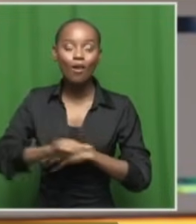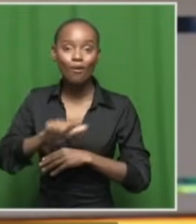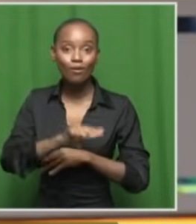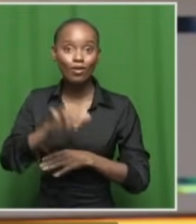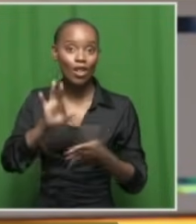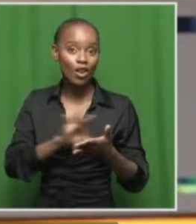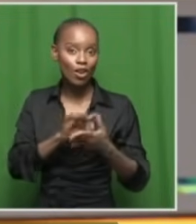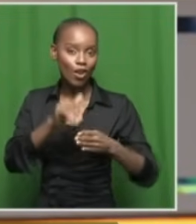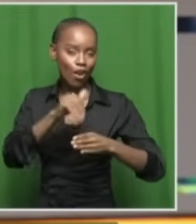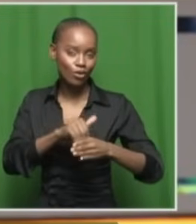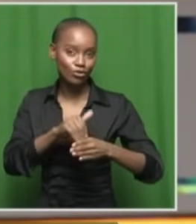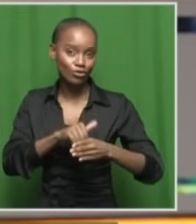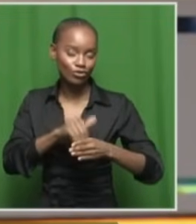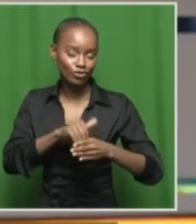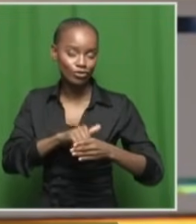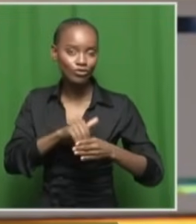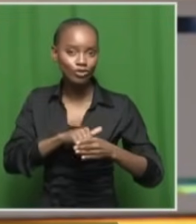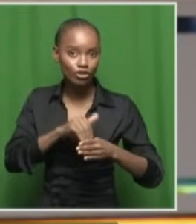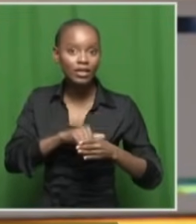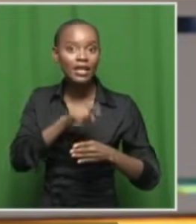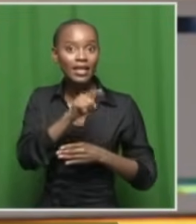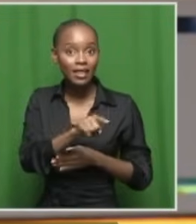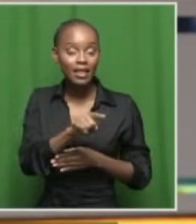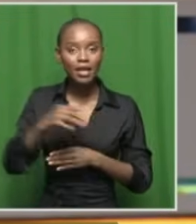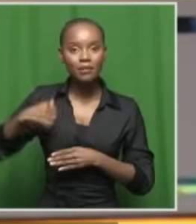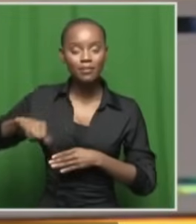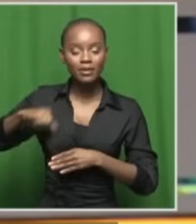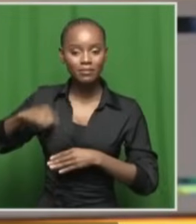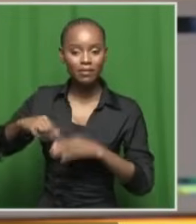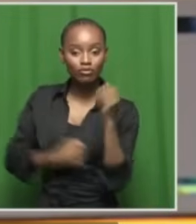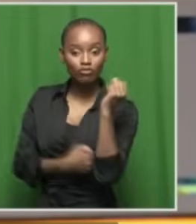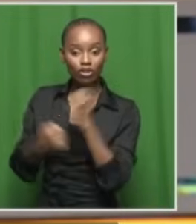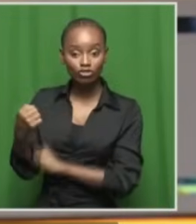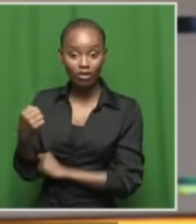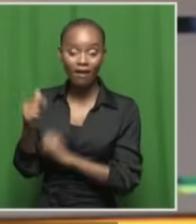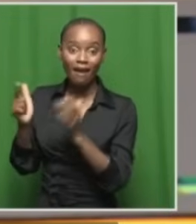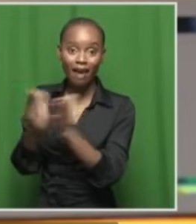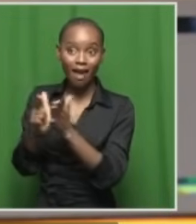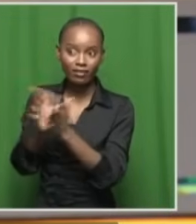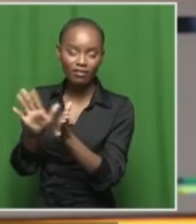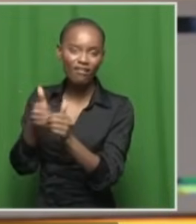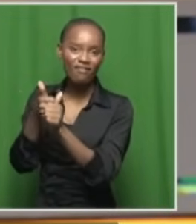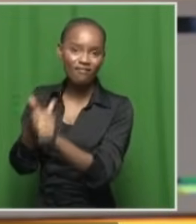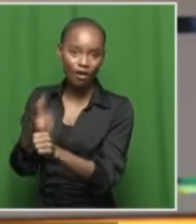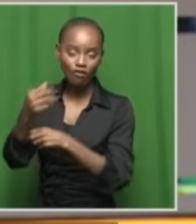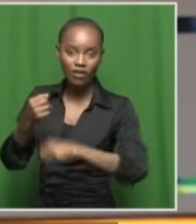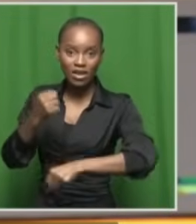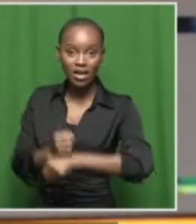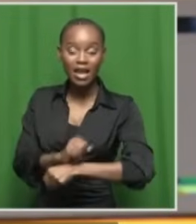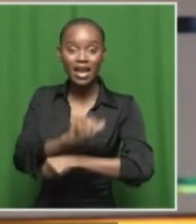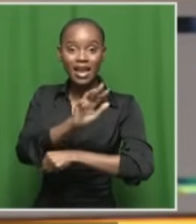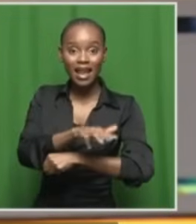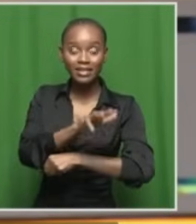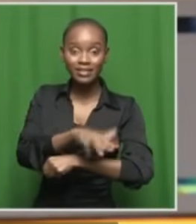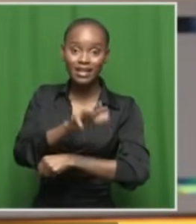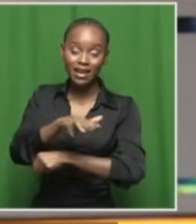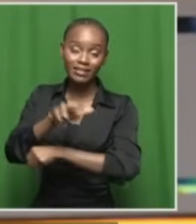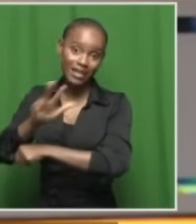by the Municipal Structures Act of 1998, in which they only happen